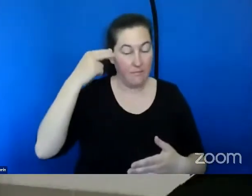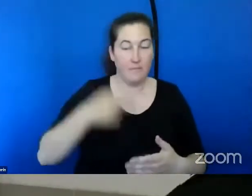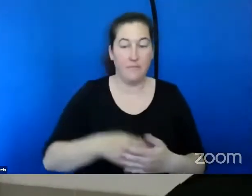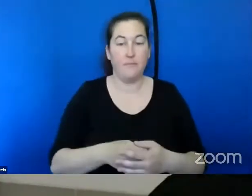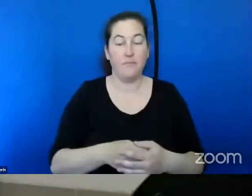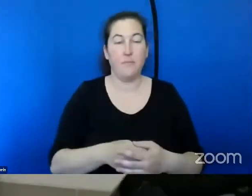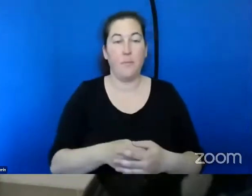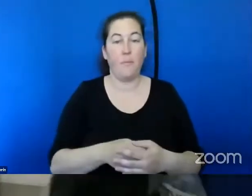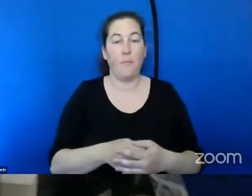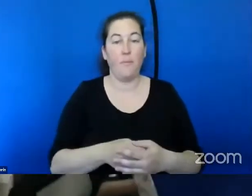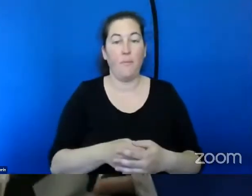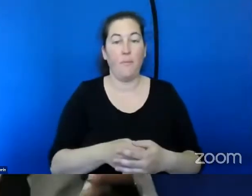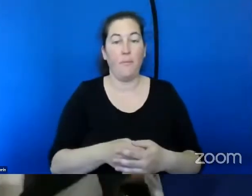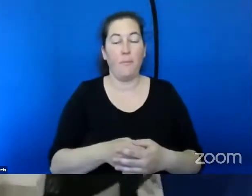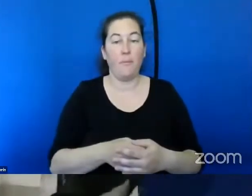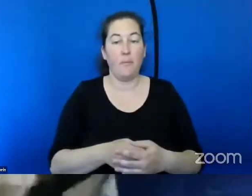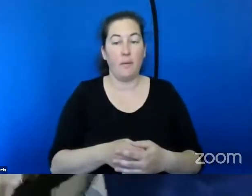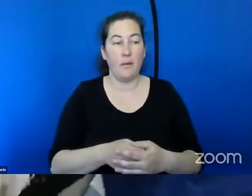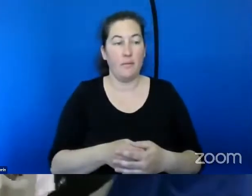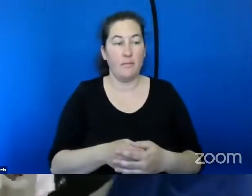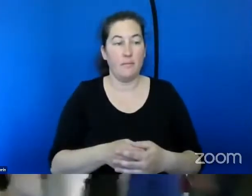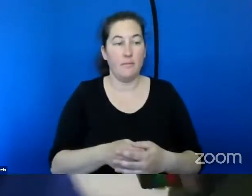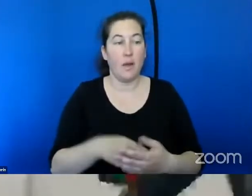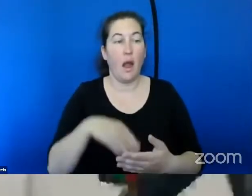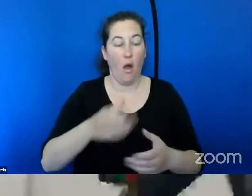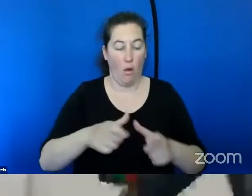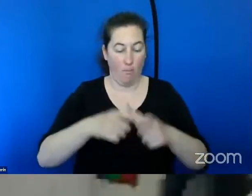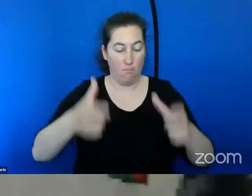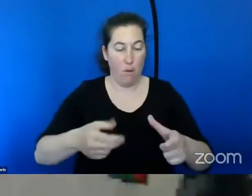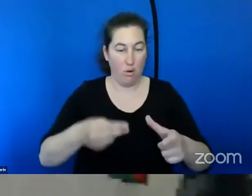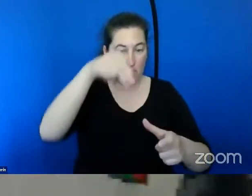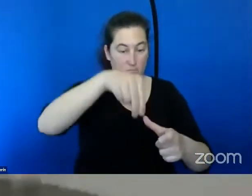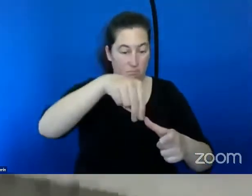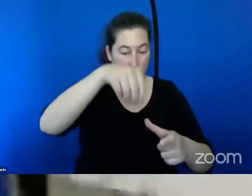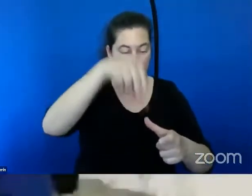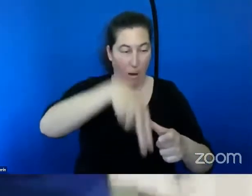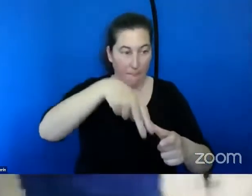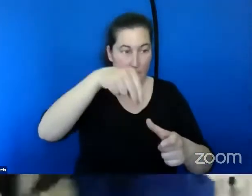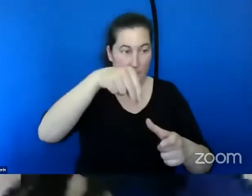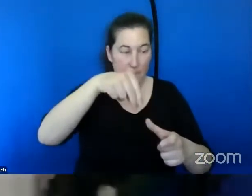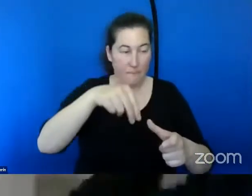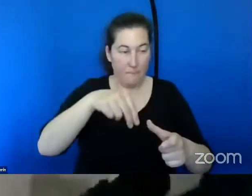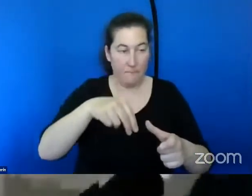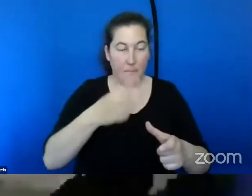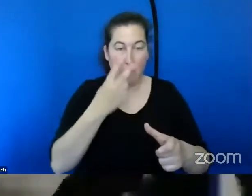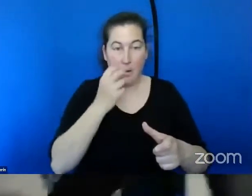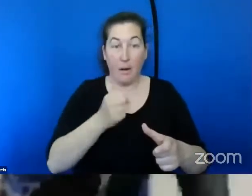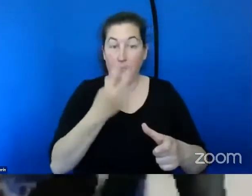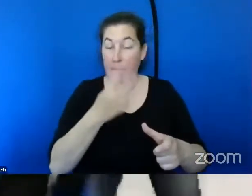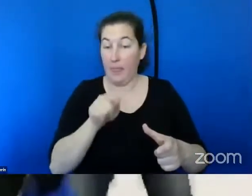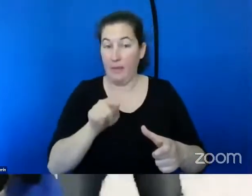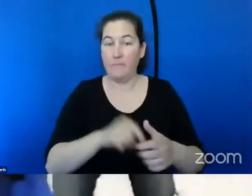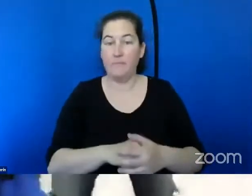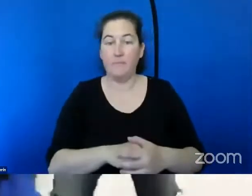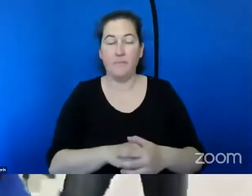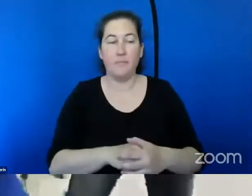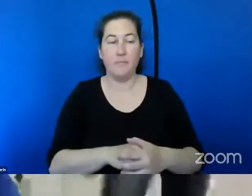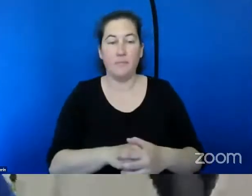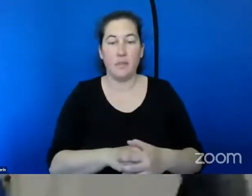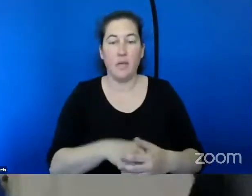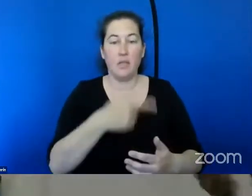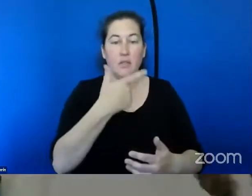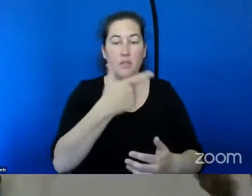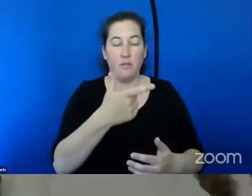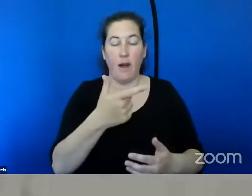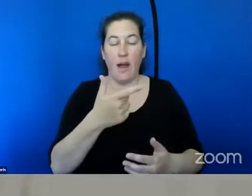2:37, he's getting closer and closer. He's just 5 seconds off the pace of the French leaders with just the coin to go.